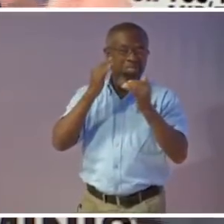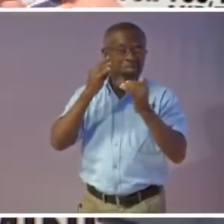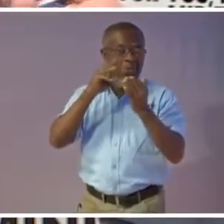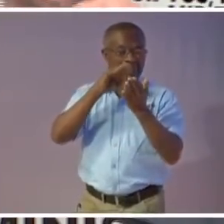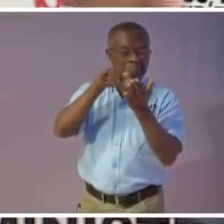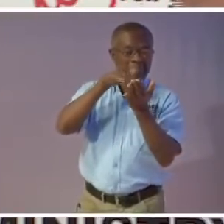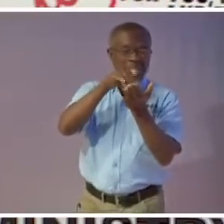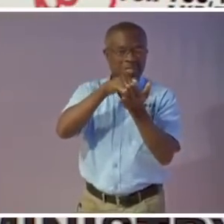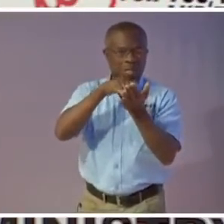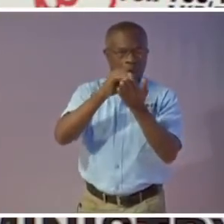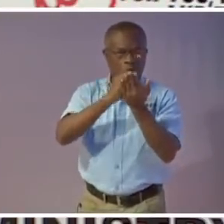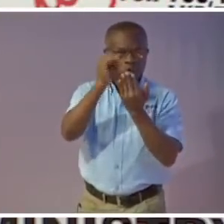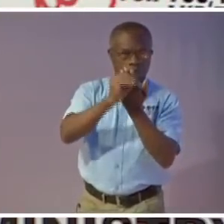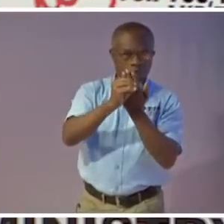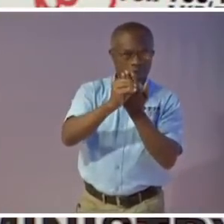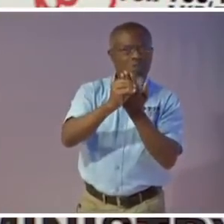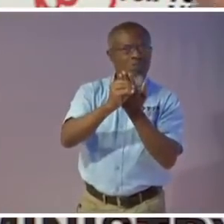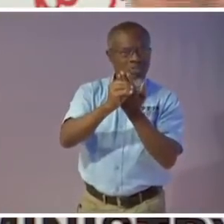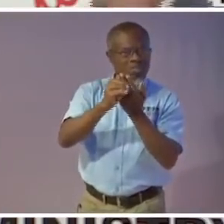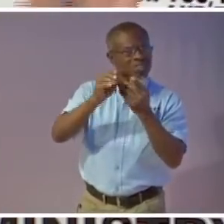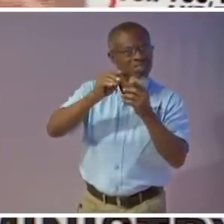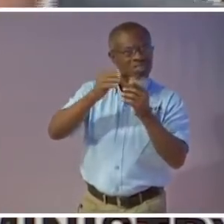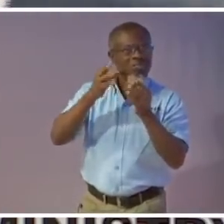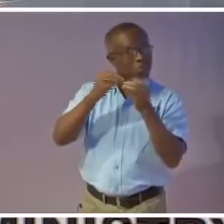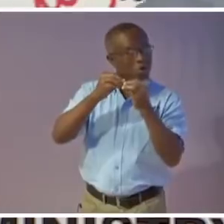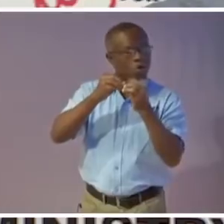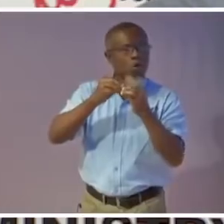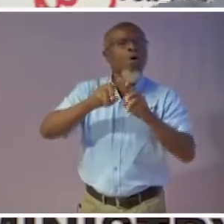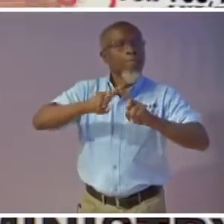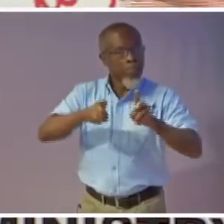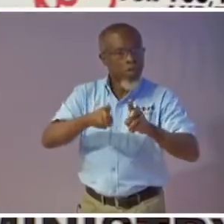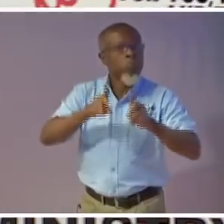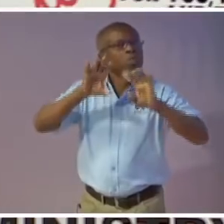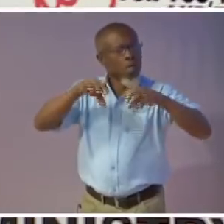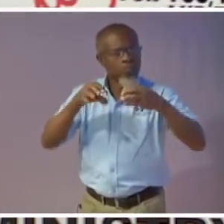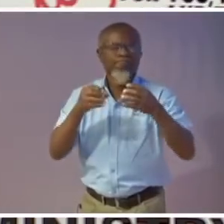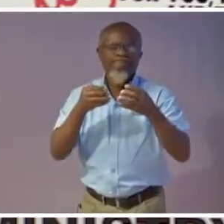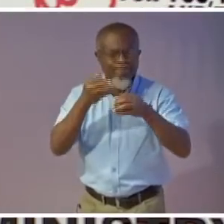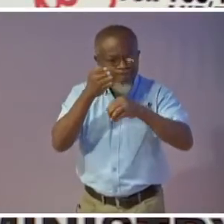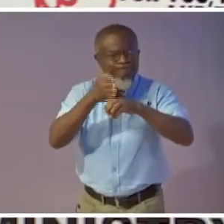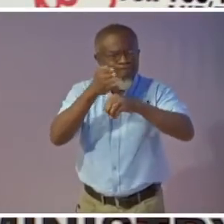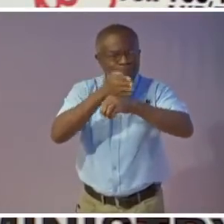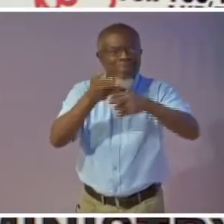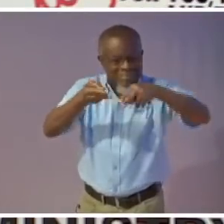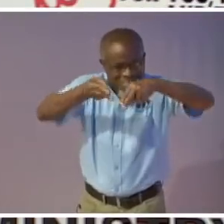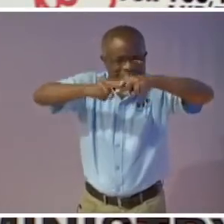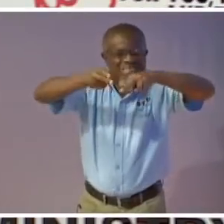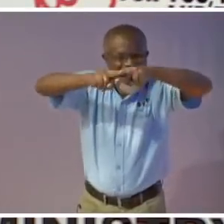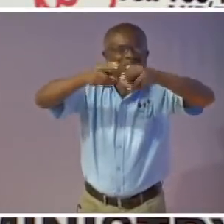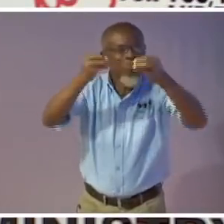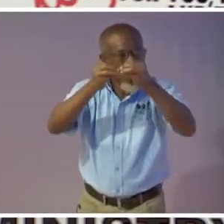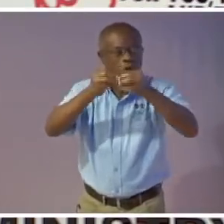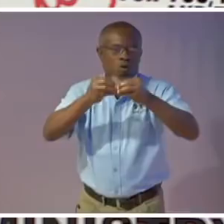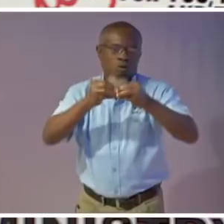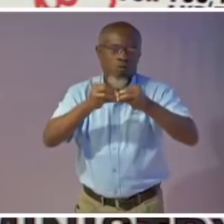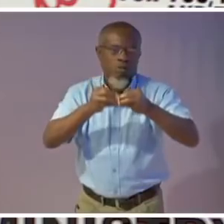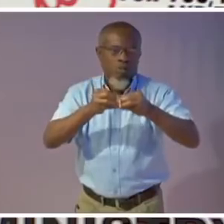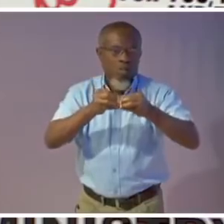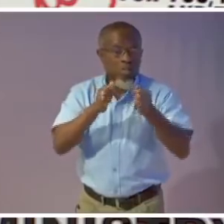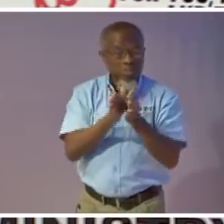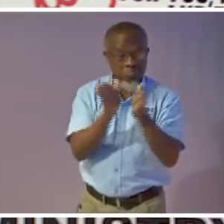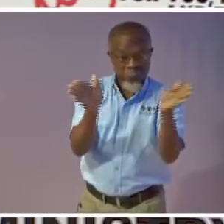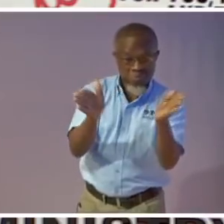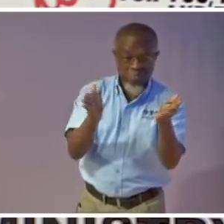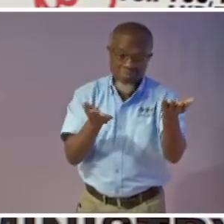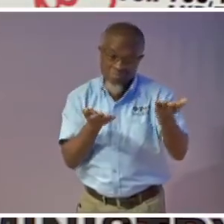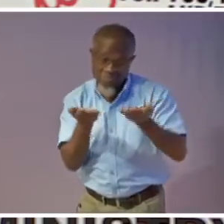good sign. But we could still do a lot better. And as far as the public officers are concerned, to make it